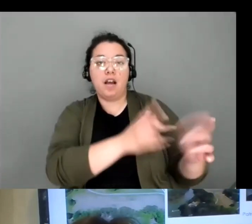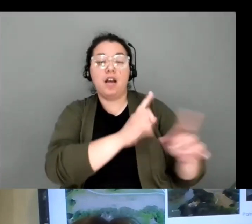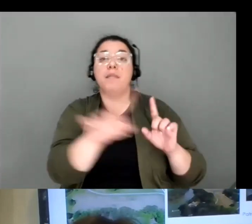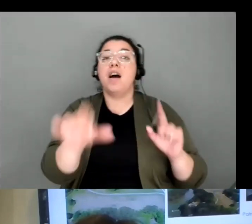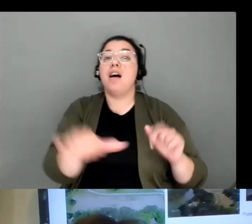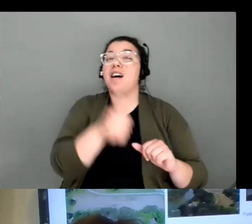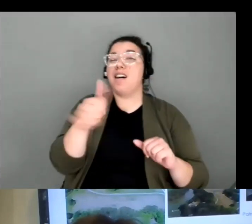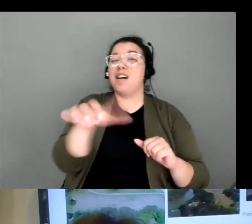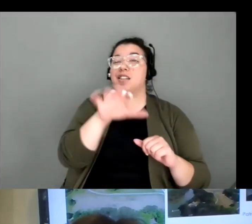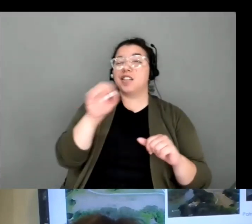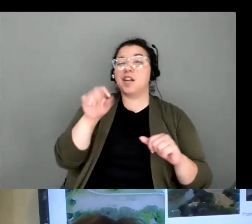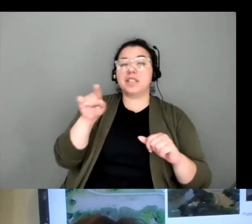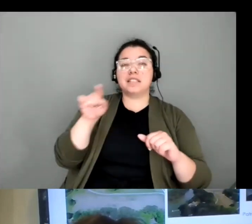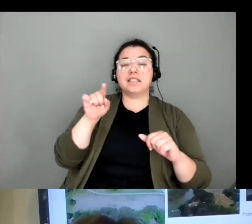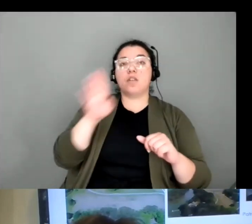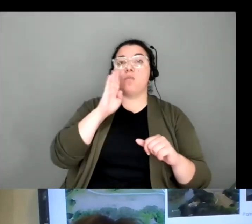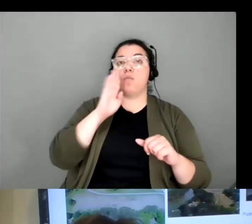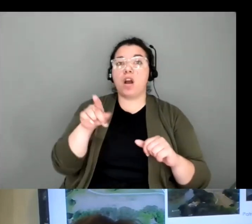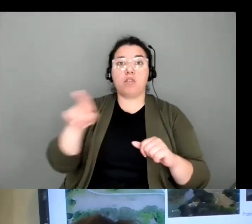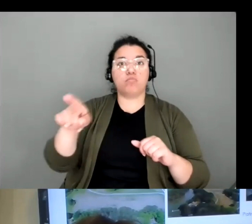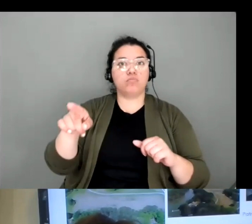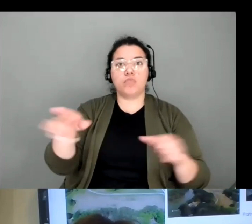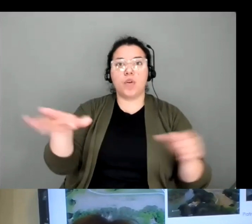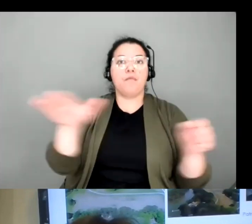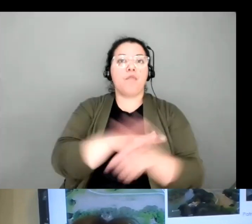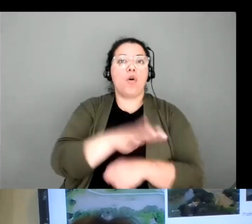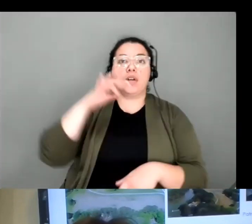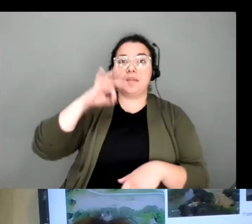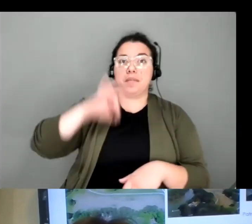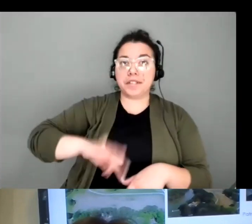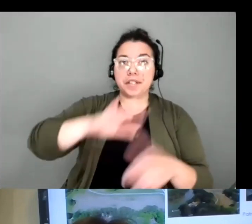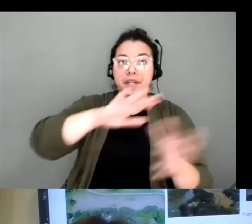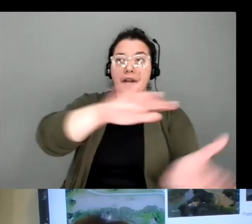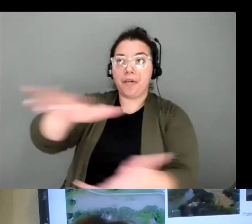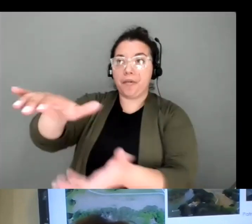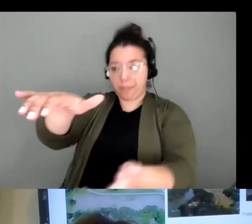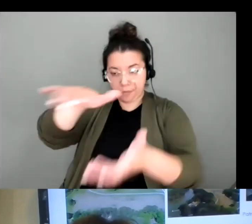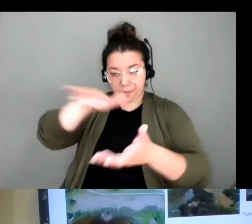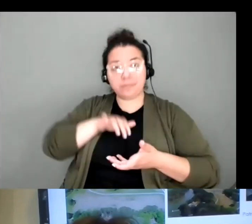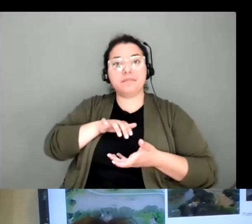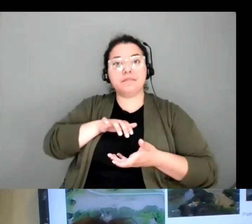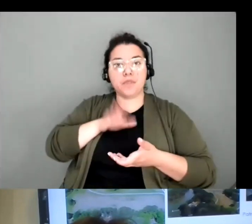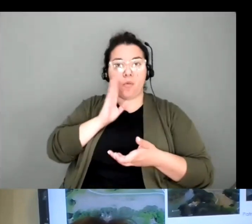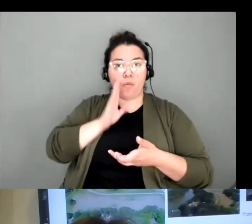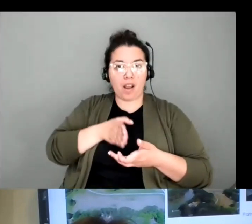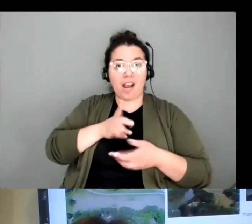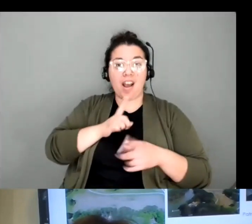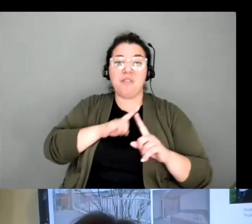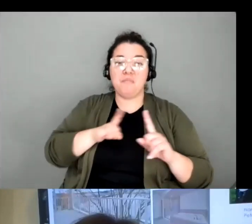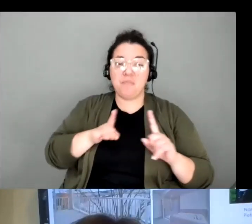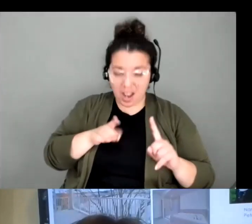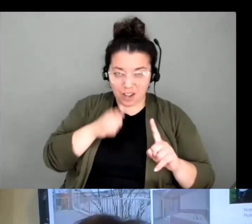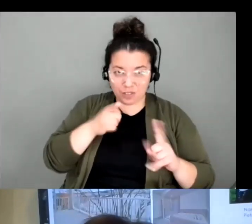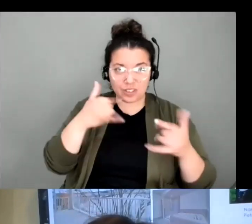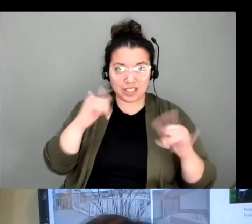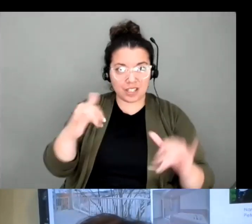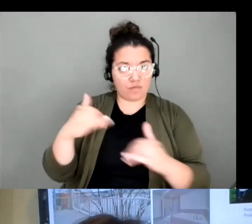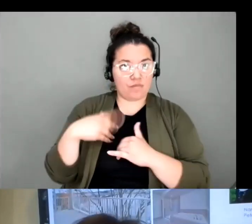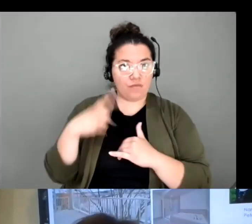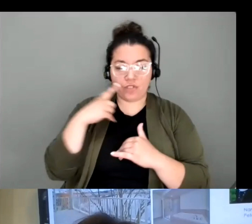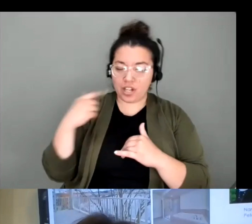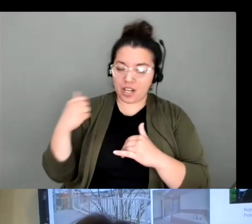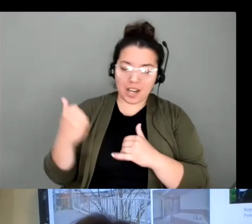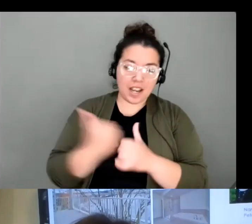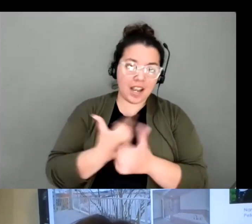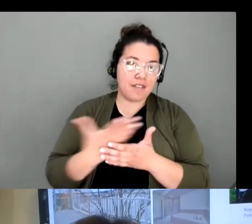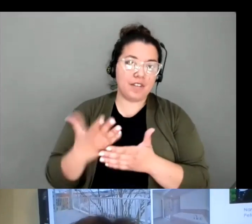you get 100% of that commission. It is all yours, but you also have to do everything. You have to